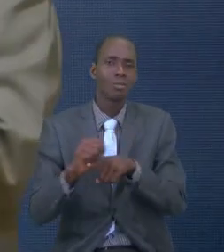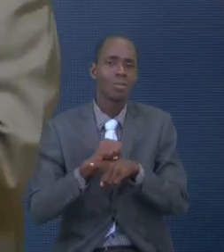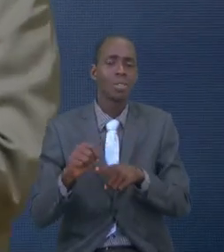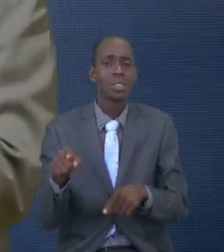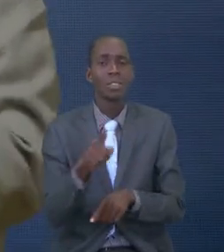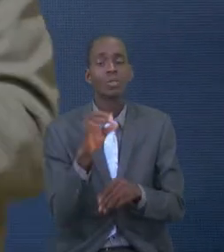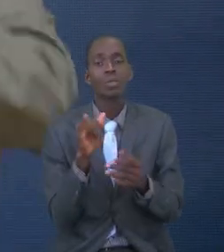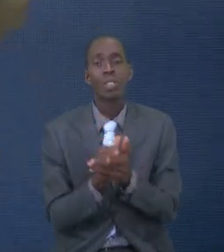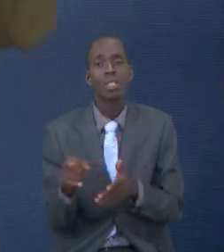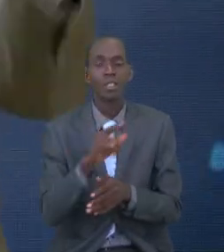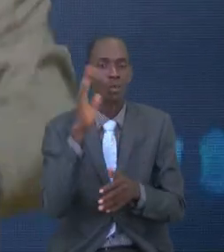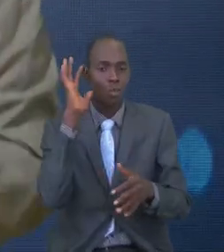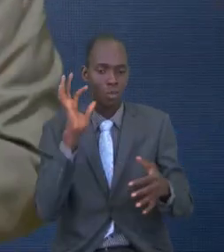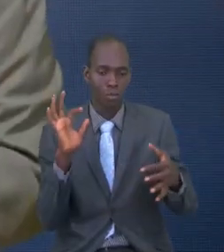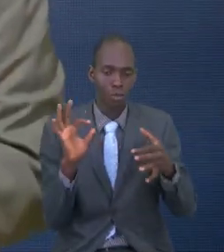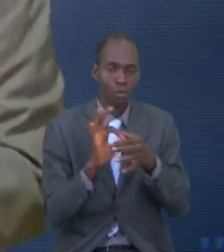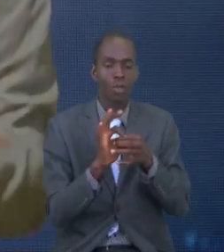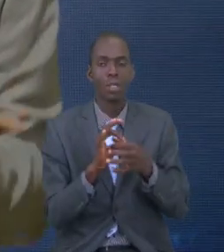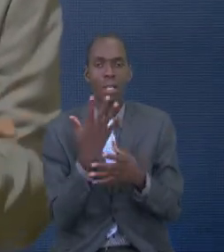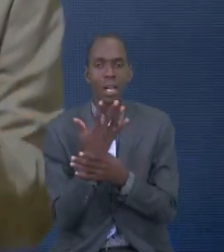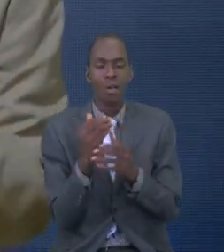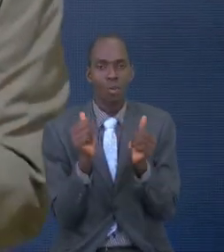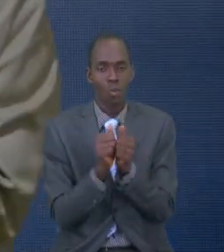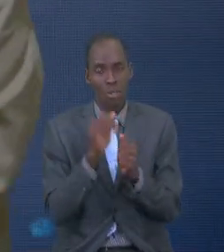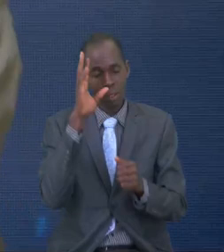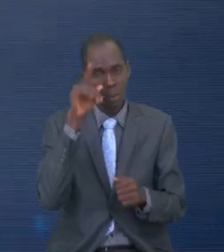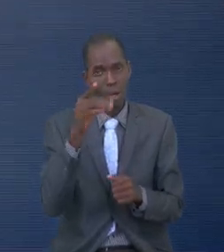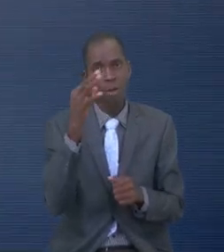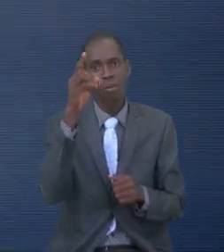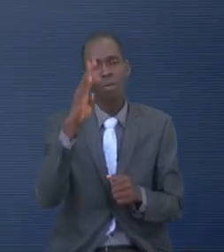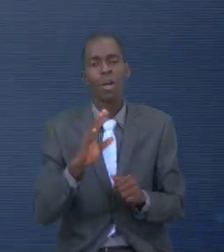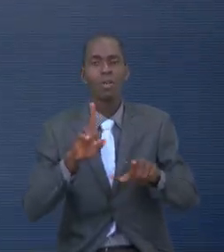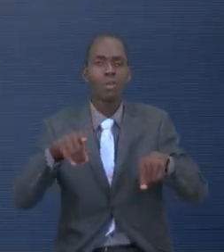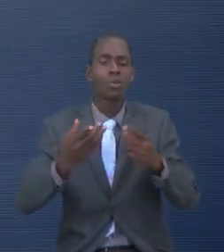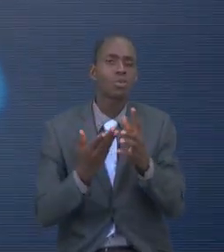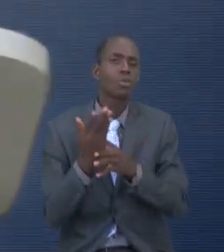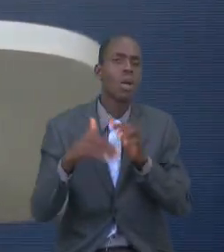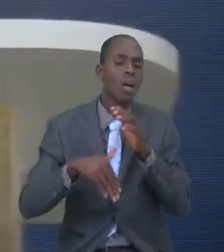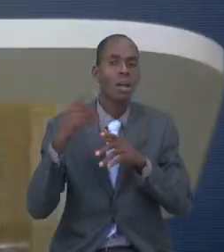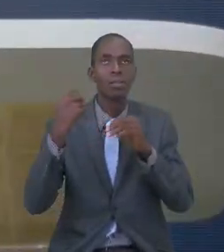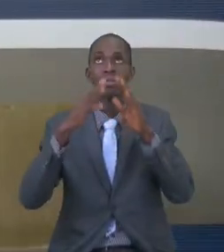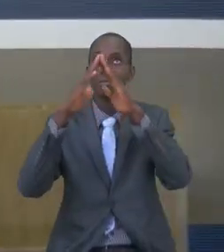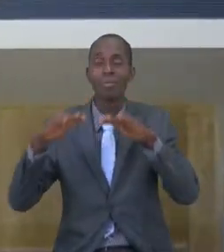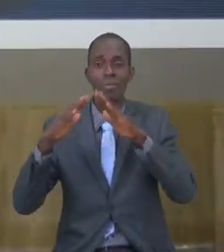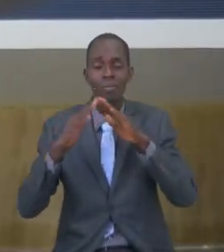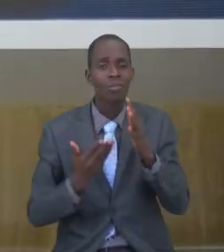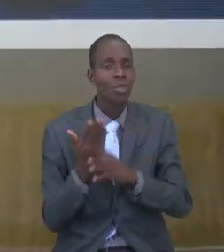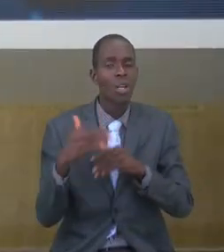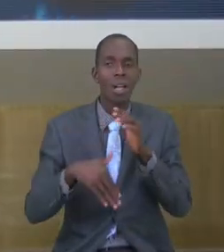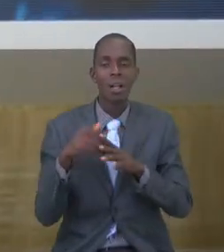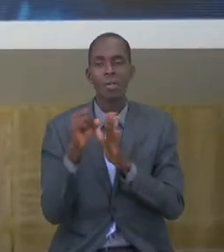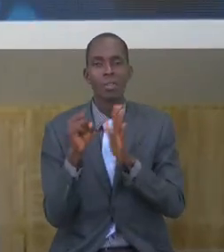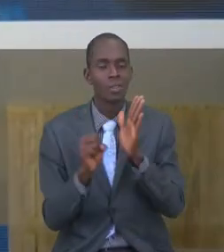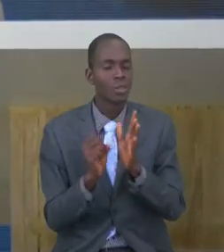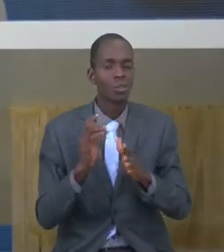join hands with him, and then they will go all through the town, all through the state, all through the tribe,